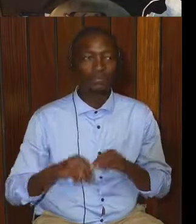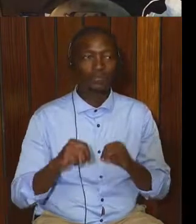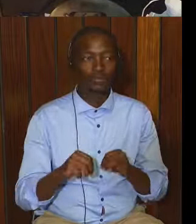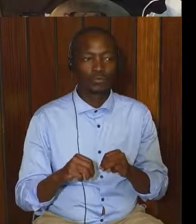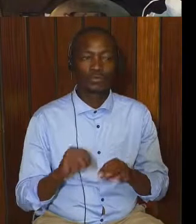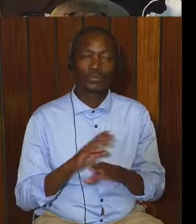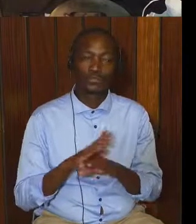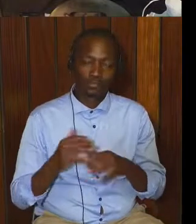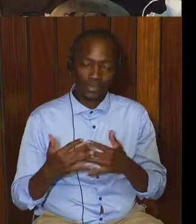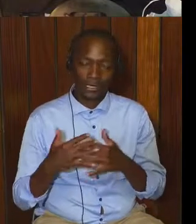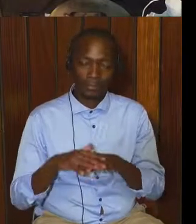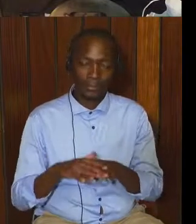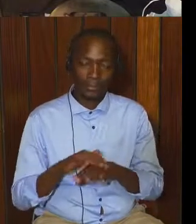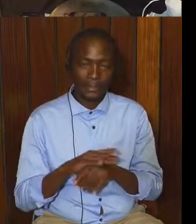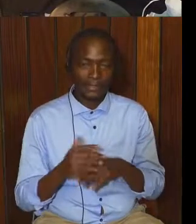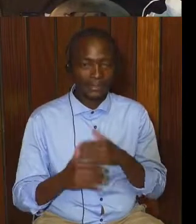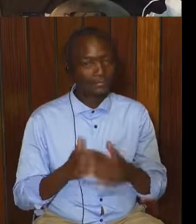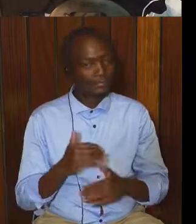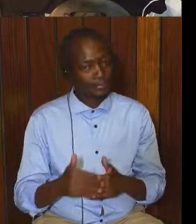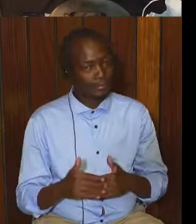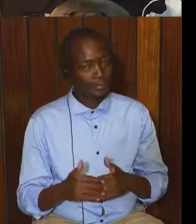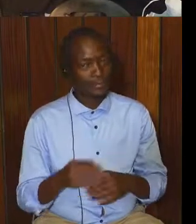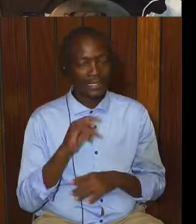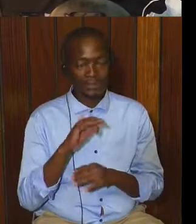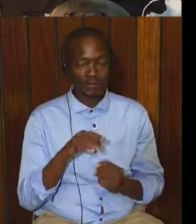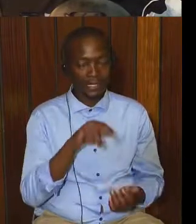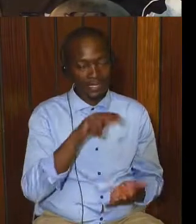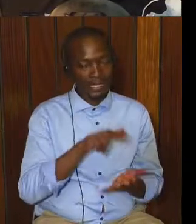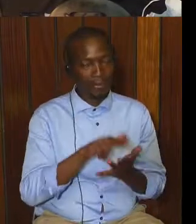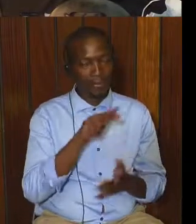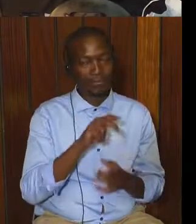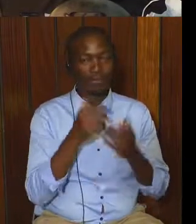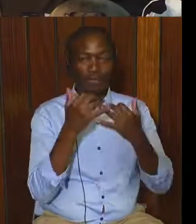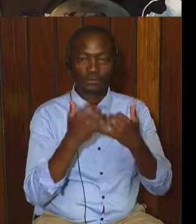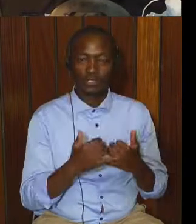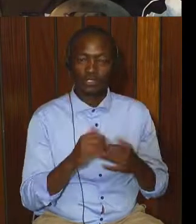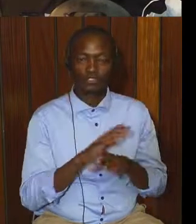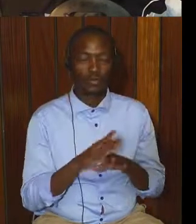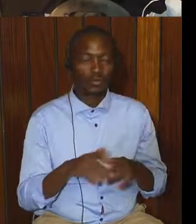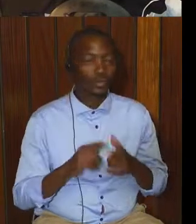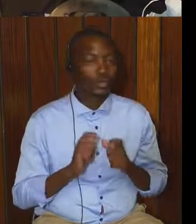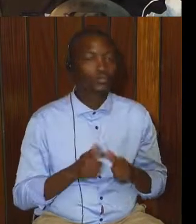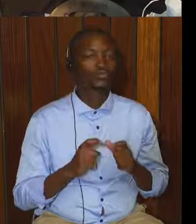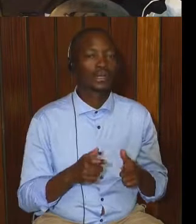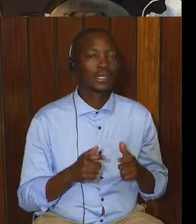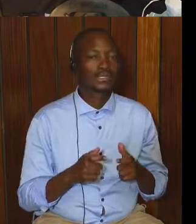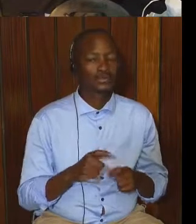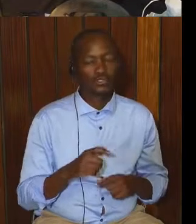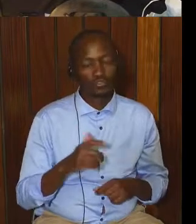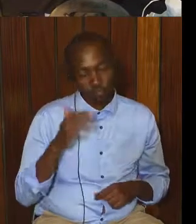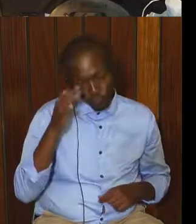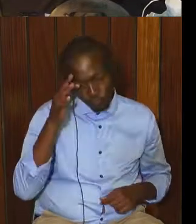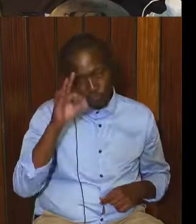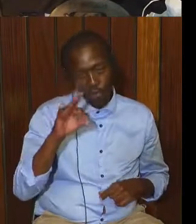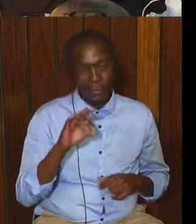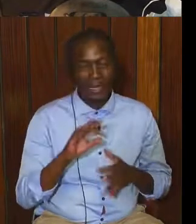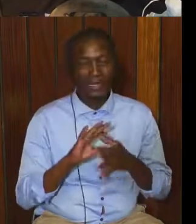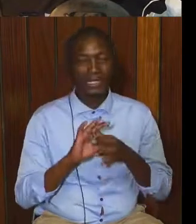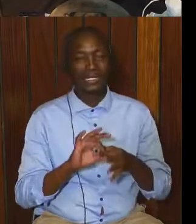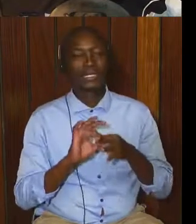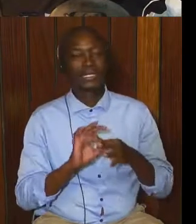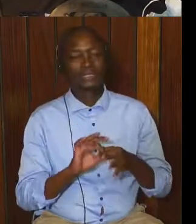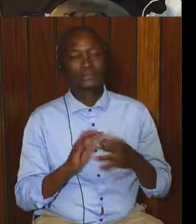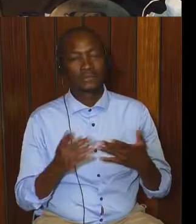the implementation phase, provided we get the approval from the Treasury. So we don't want to rush into formal engagements